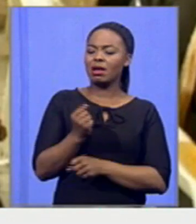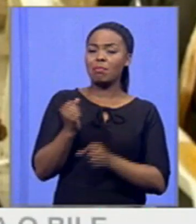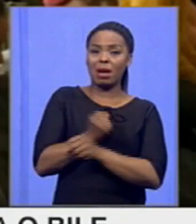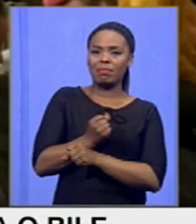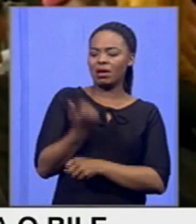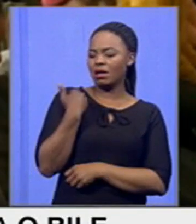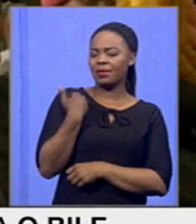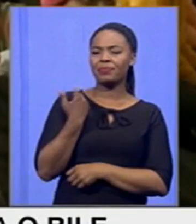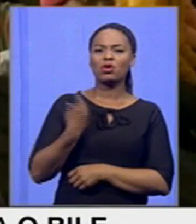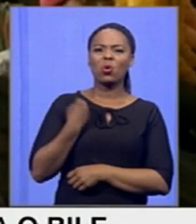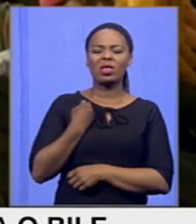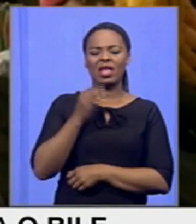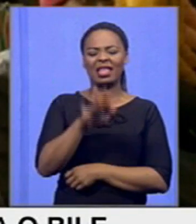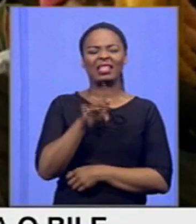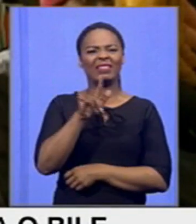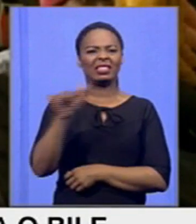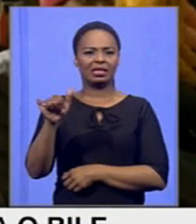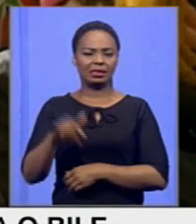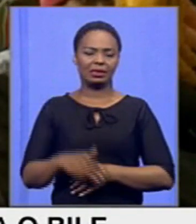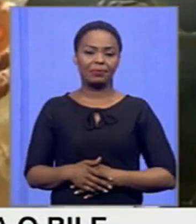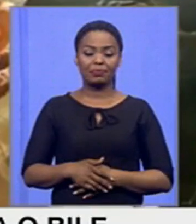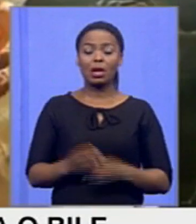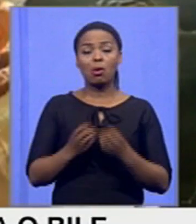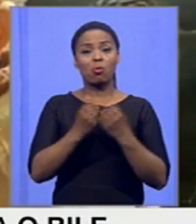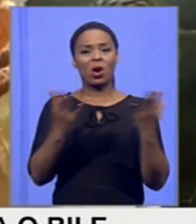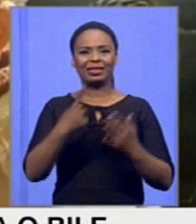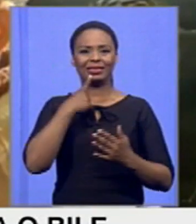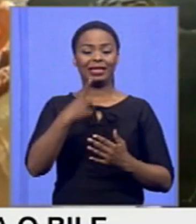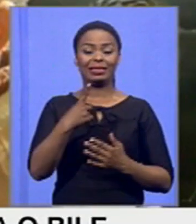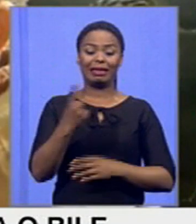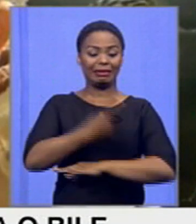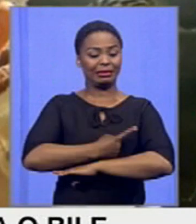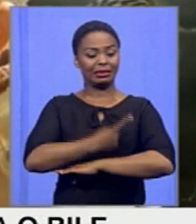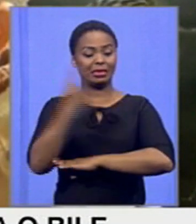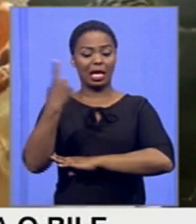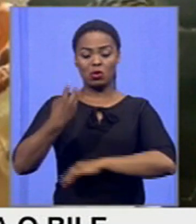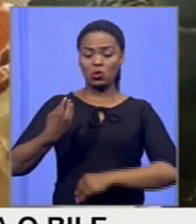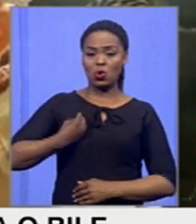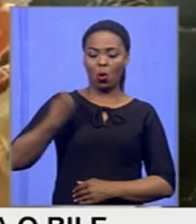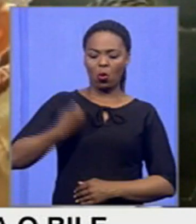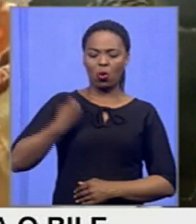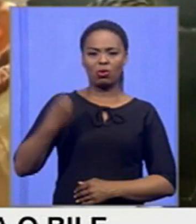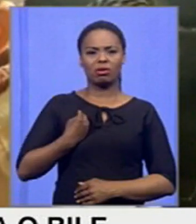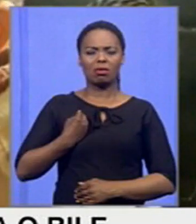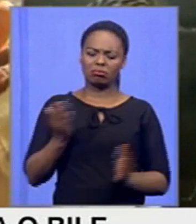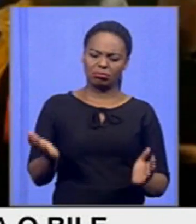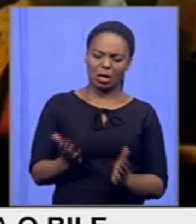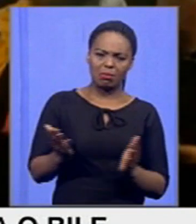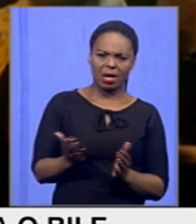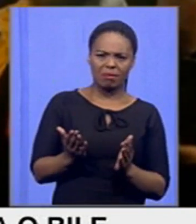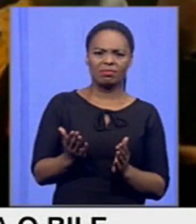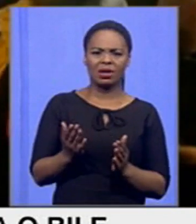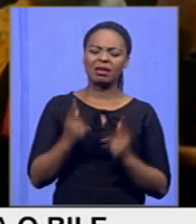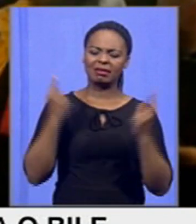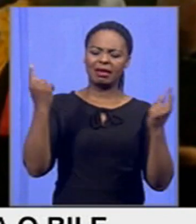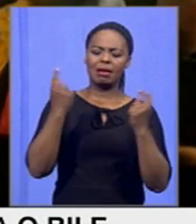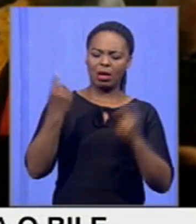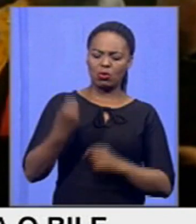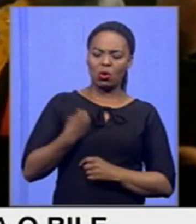ba ile ba ema ka maoto. Bang ba re letsatsi lena ke la ho matlafatswa ha batjha, empa ba ipileditse